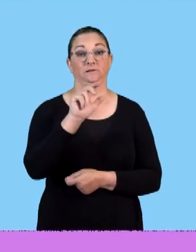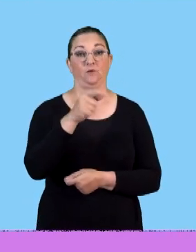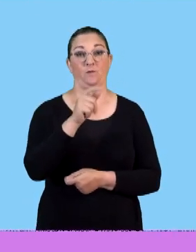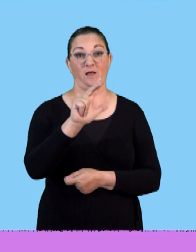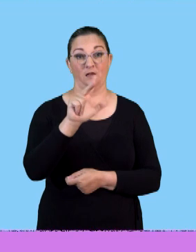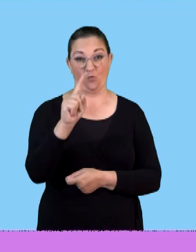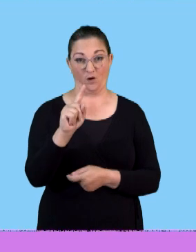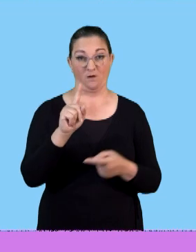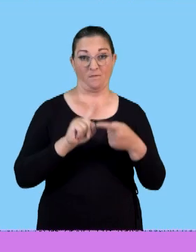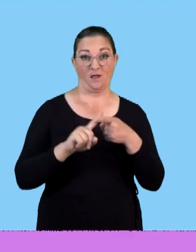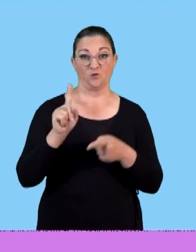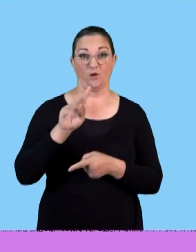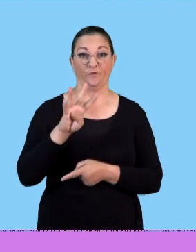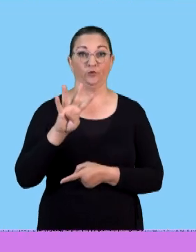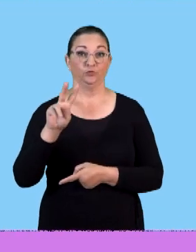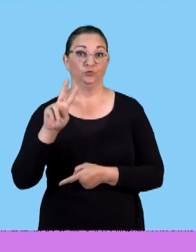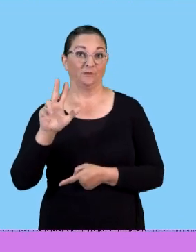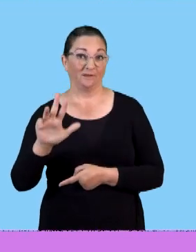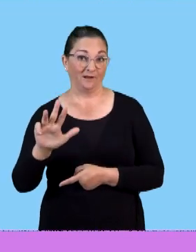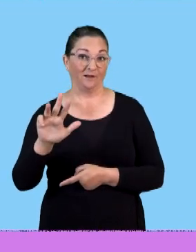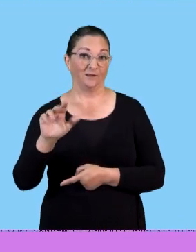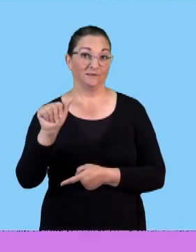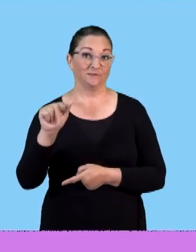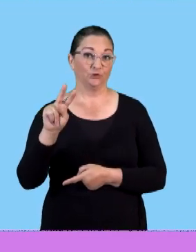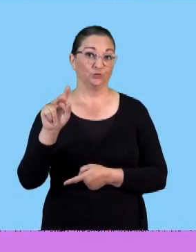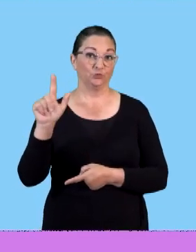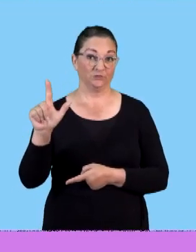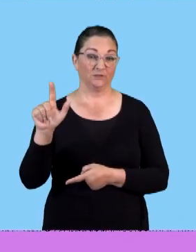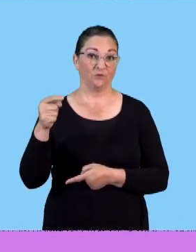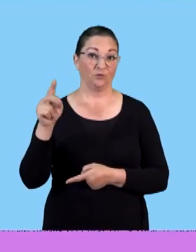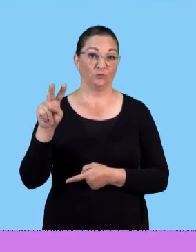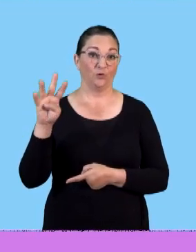107,406 rand and 81 cents, plus the cost price of